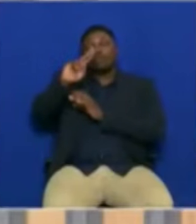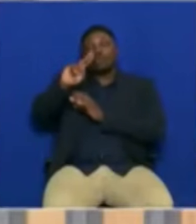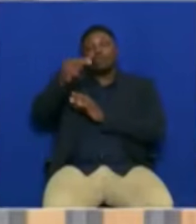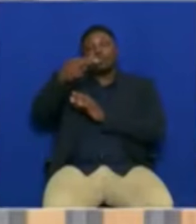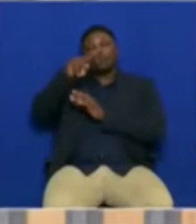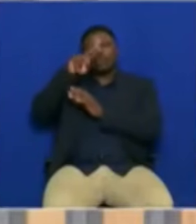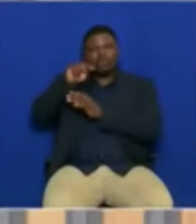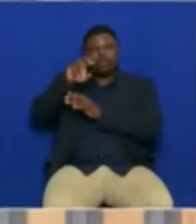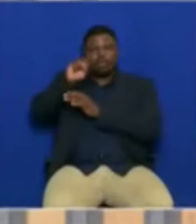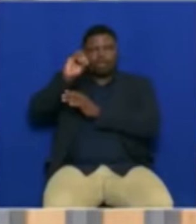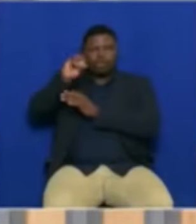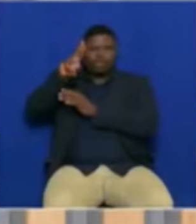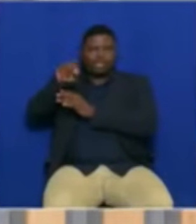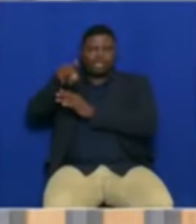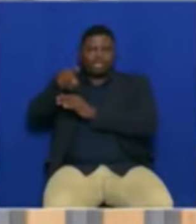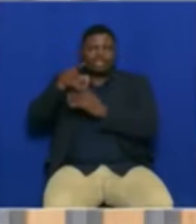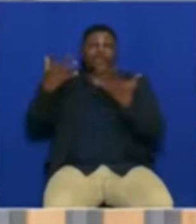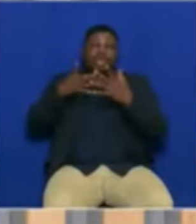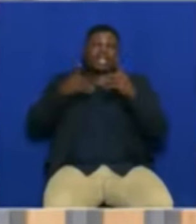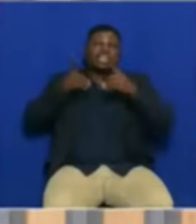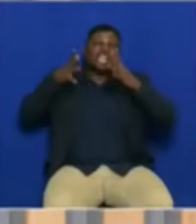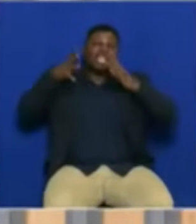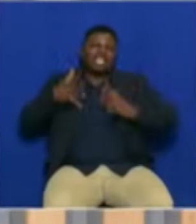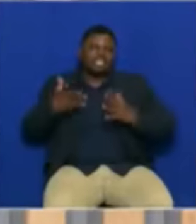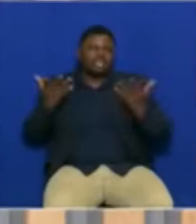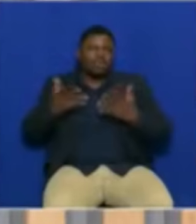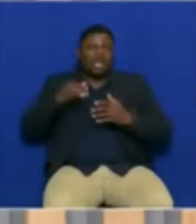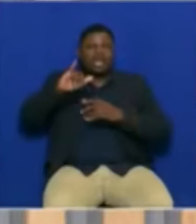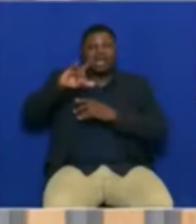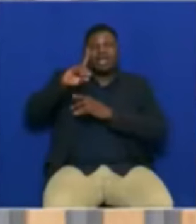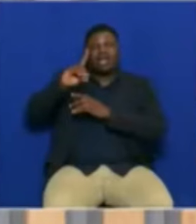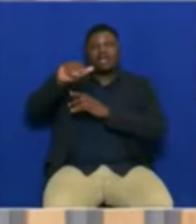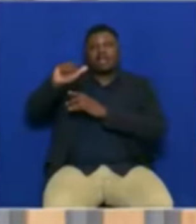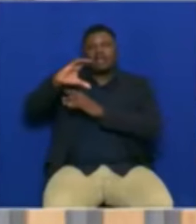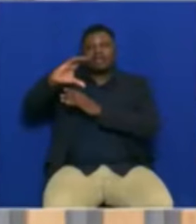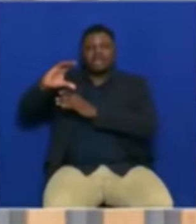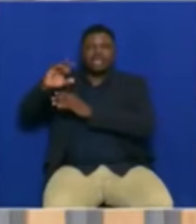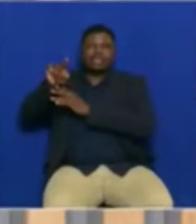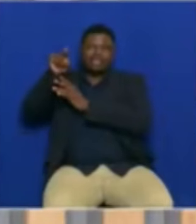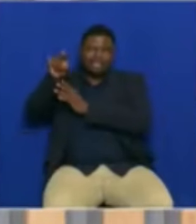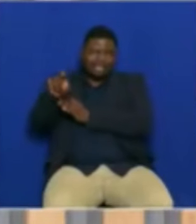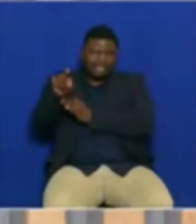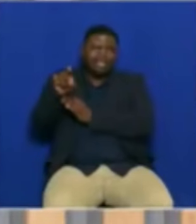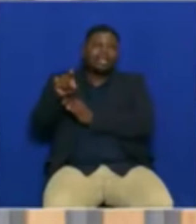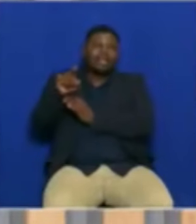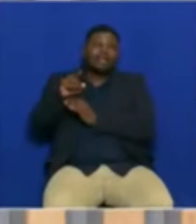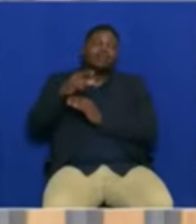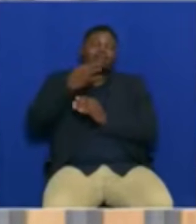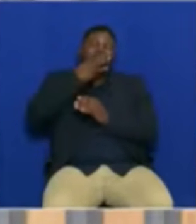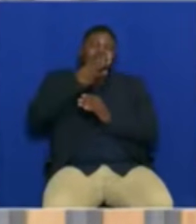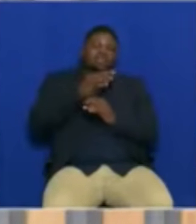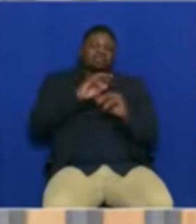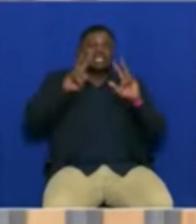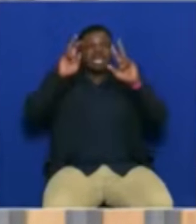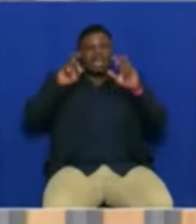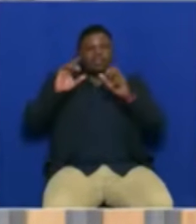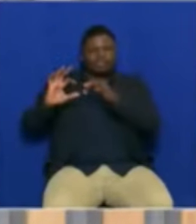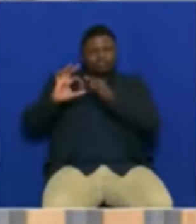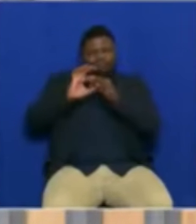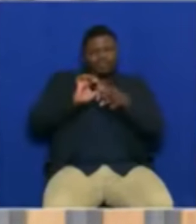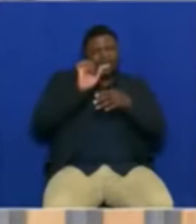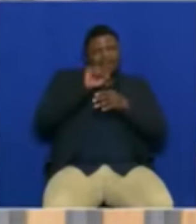says, your correspondence dated 24 June 2025 in connection with the above matter refers, I have read